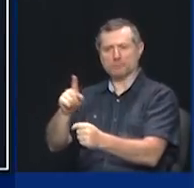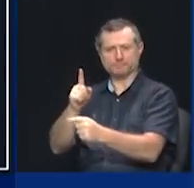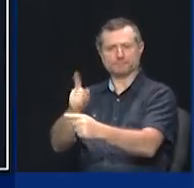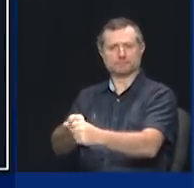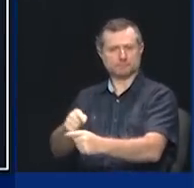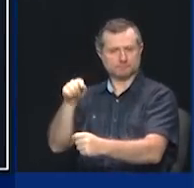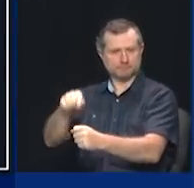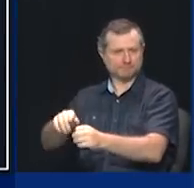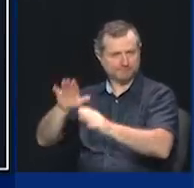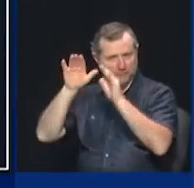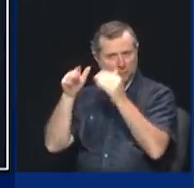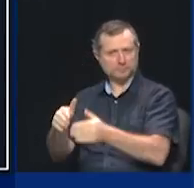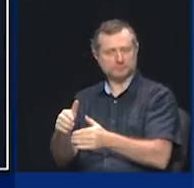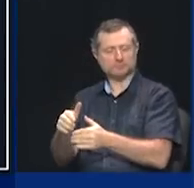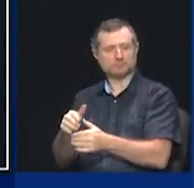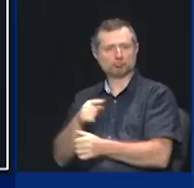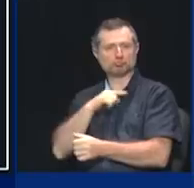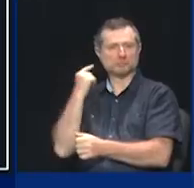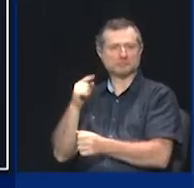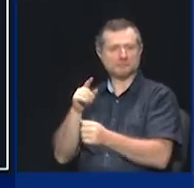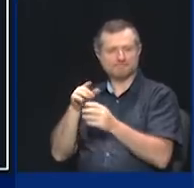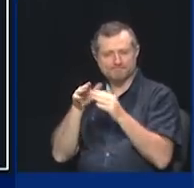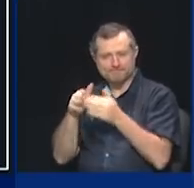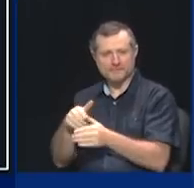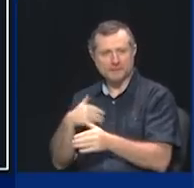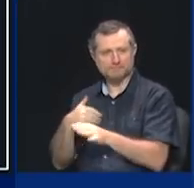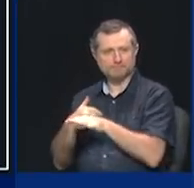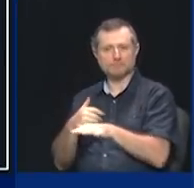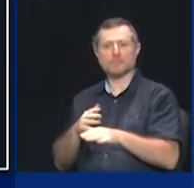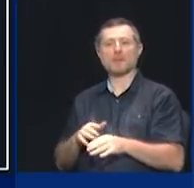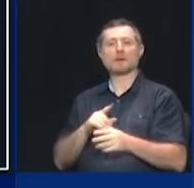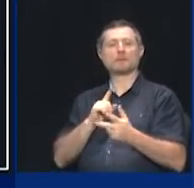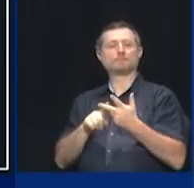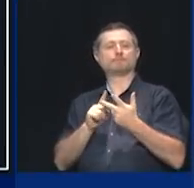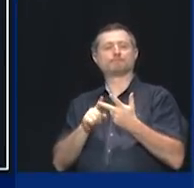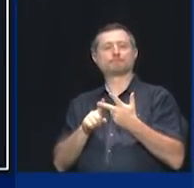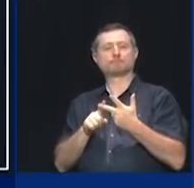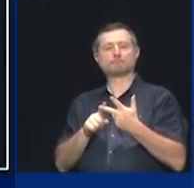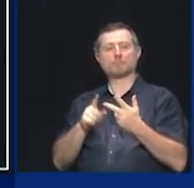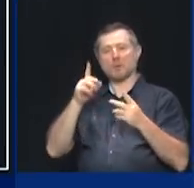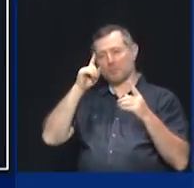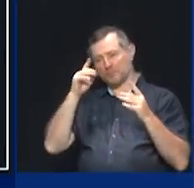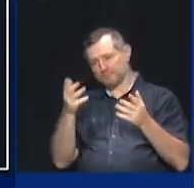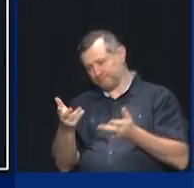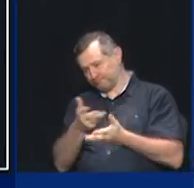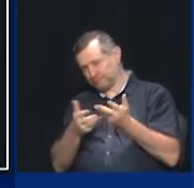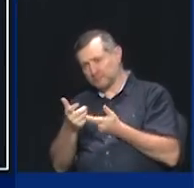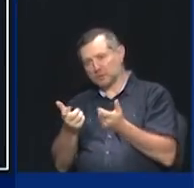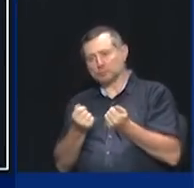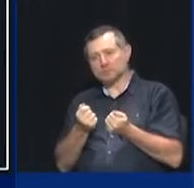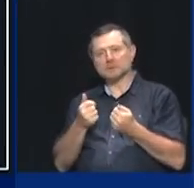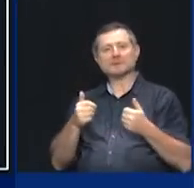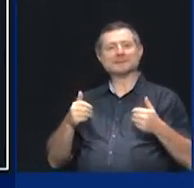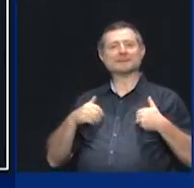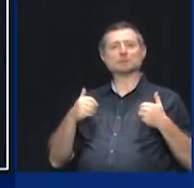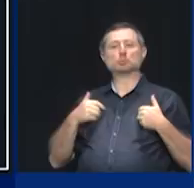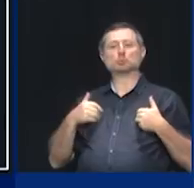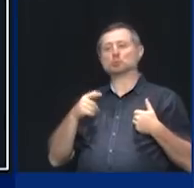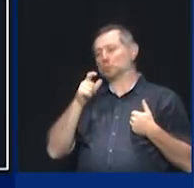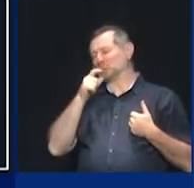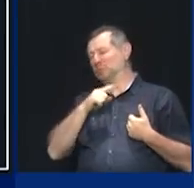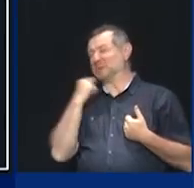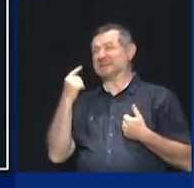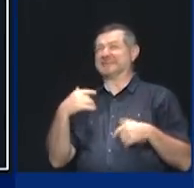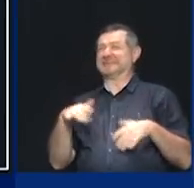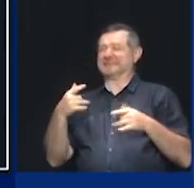it. Third, you have to have a positive engagement with the at-risk youth. You can't just say, no, don't do